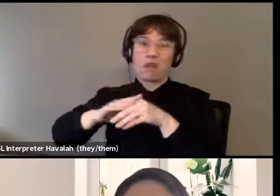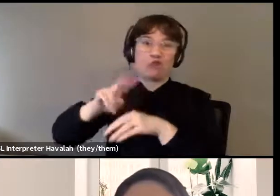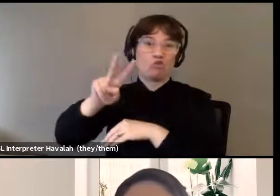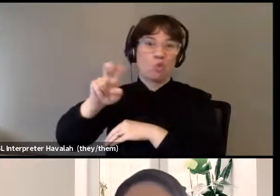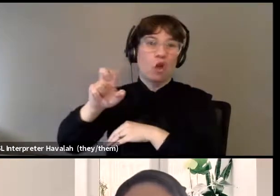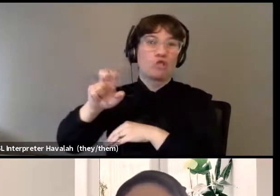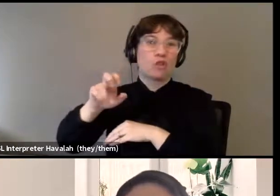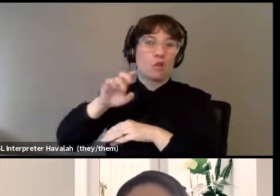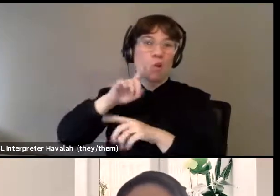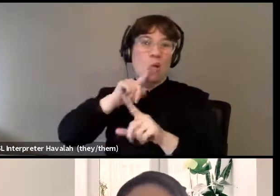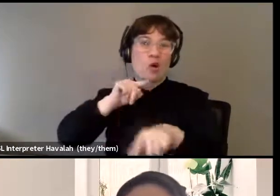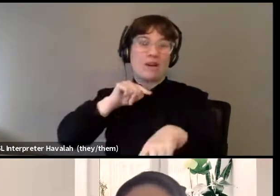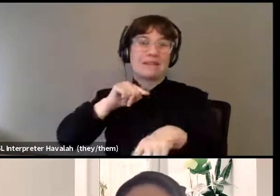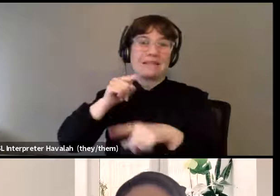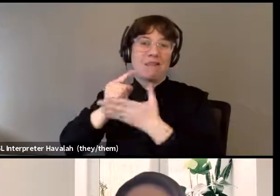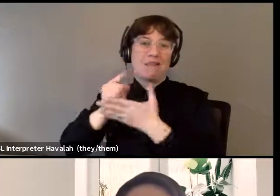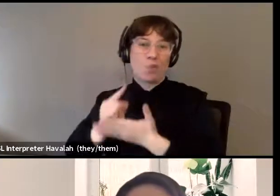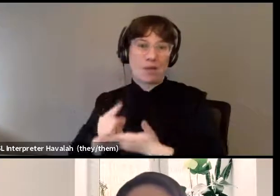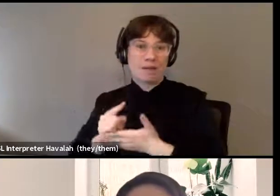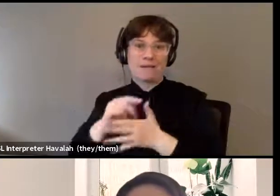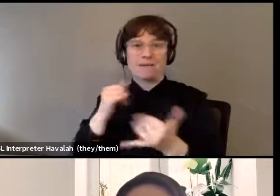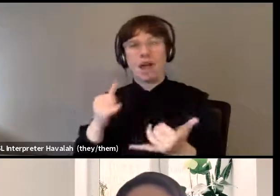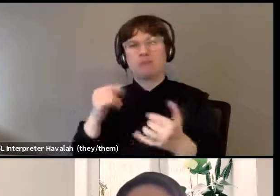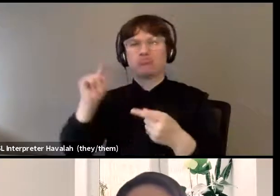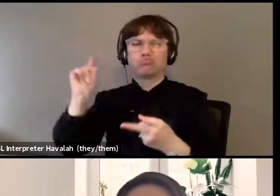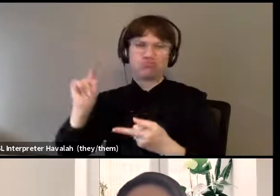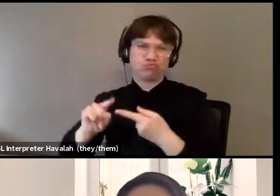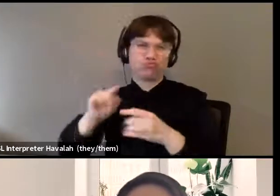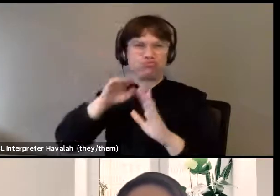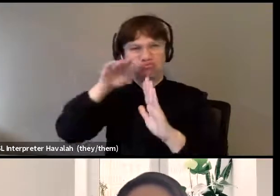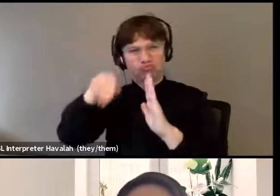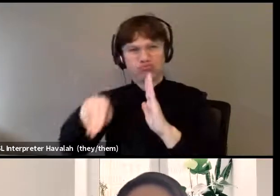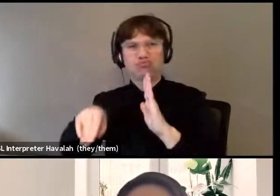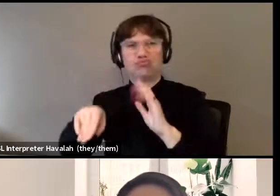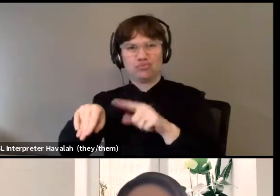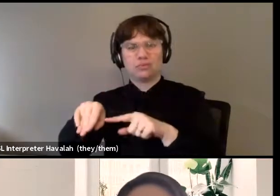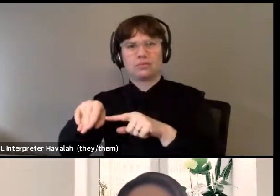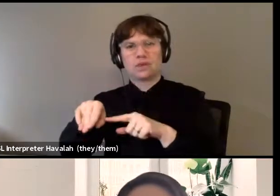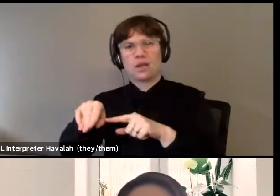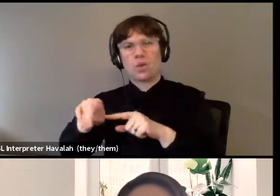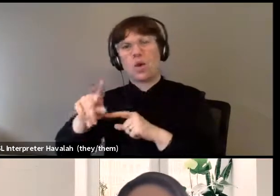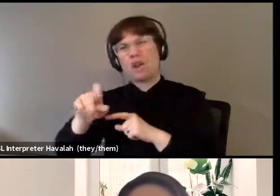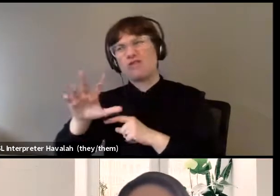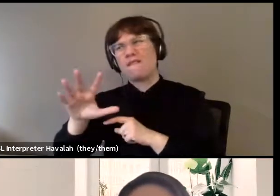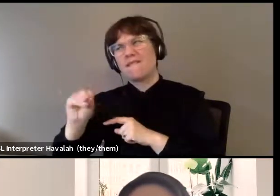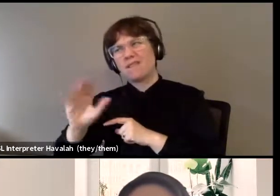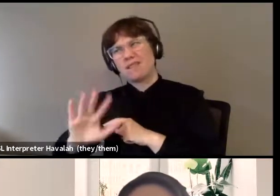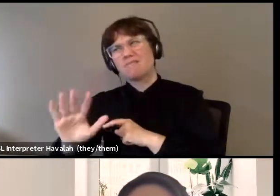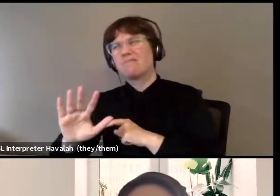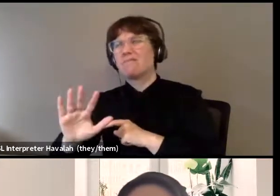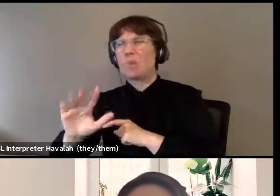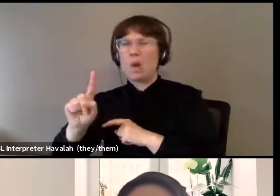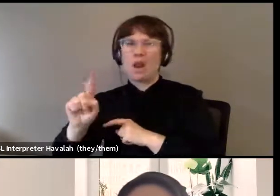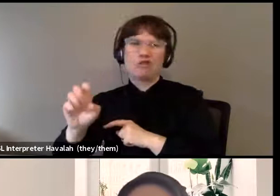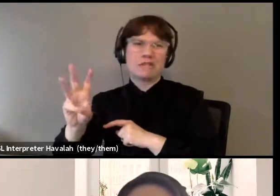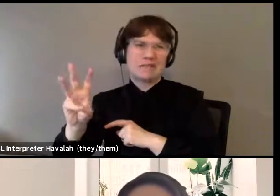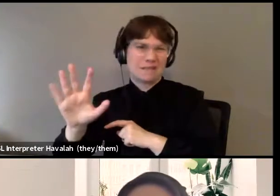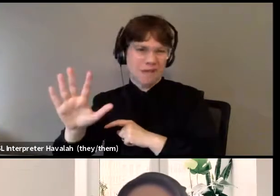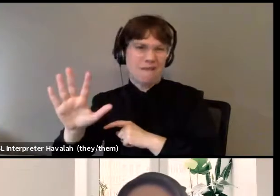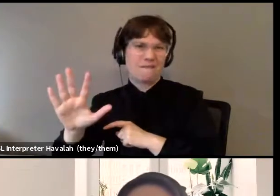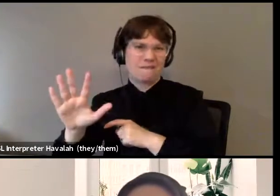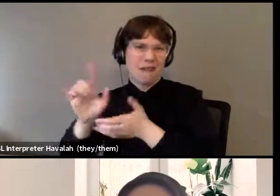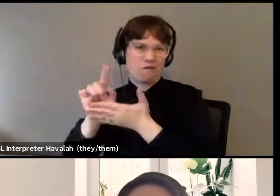orders going out every single week. And now we're averaging between like 150 and 165